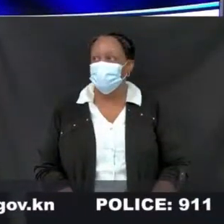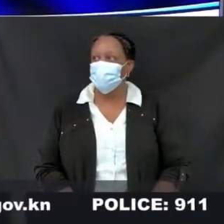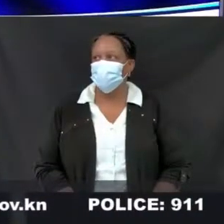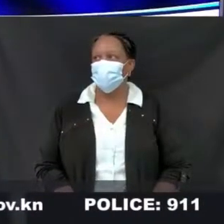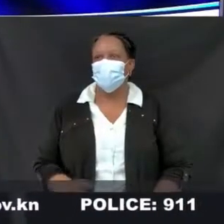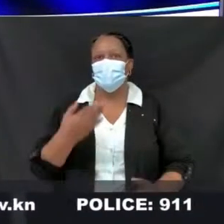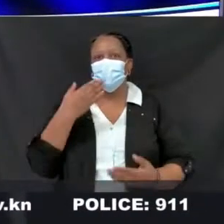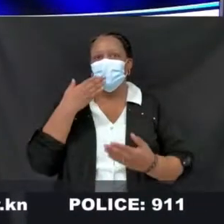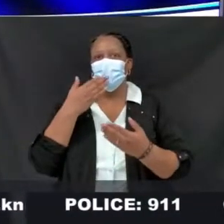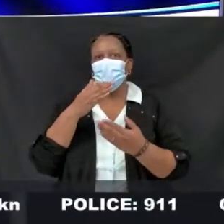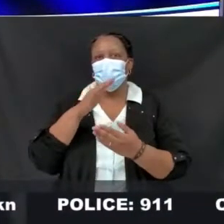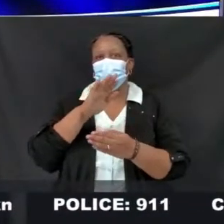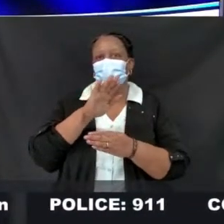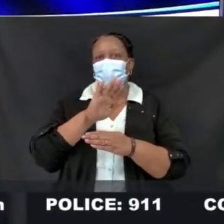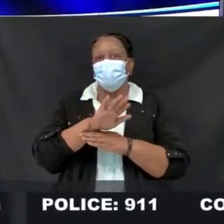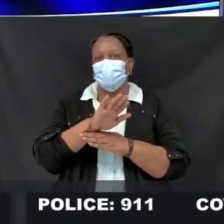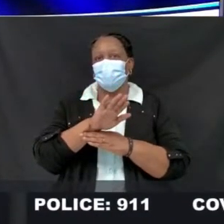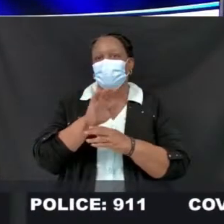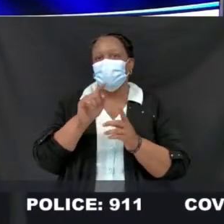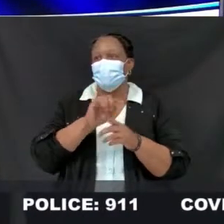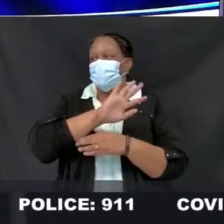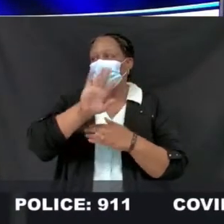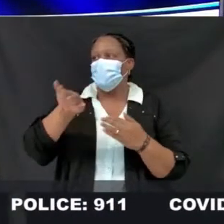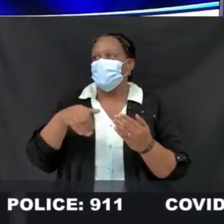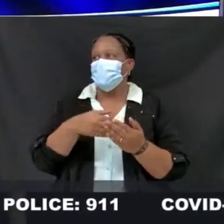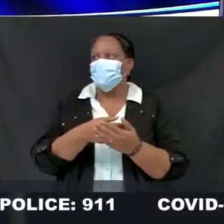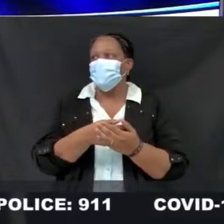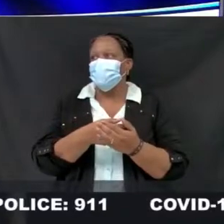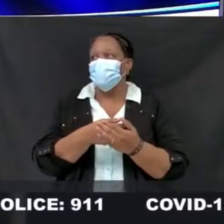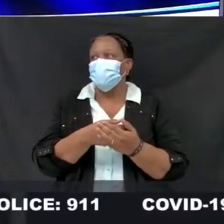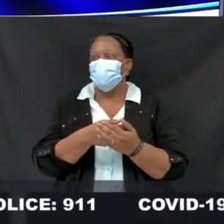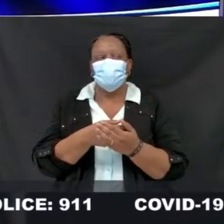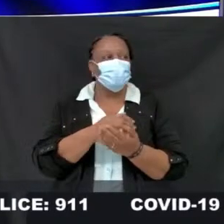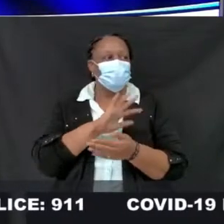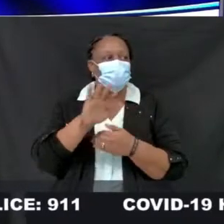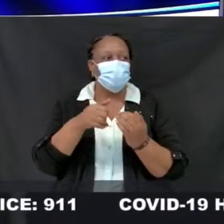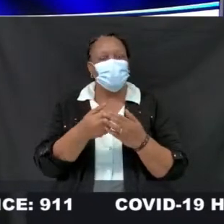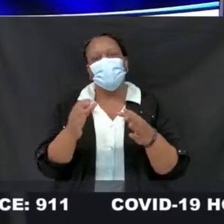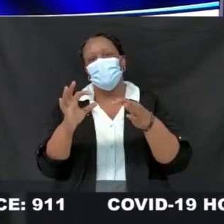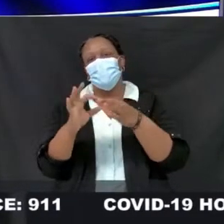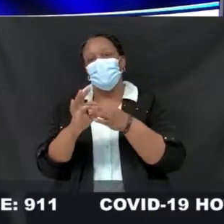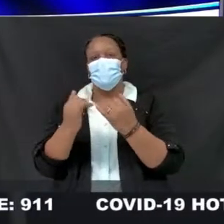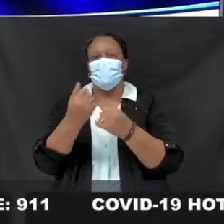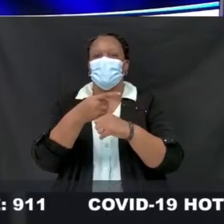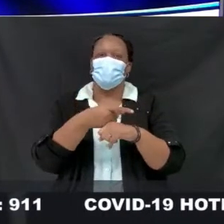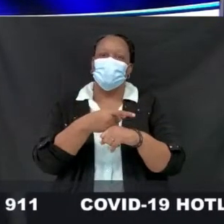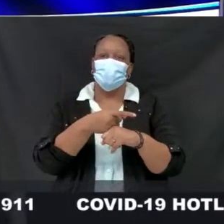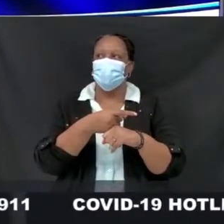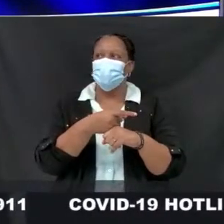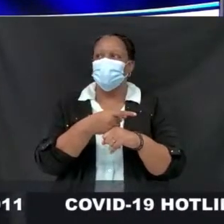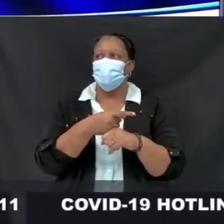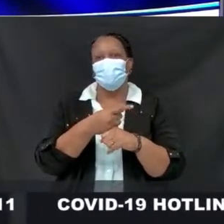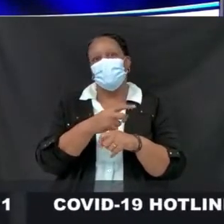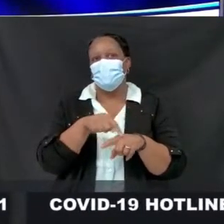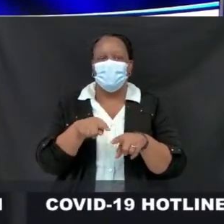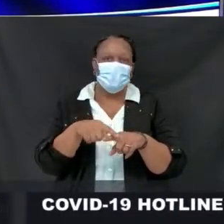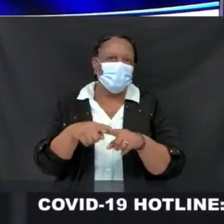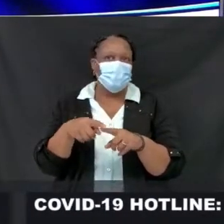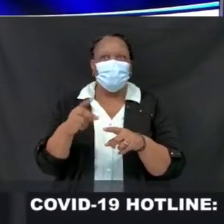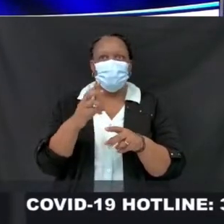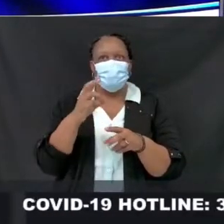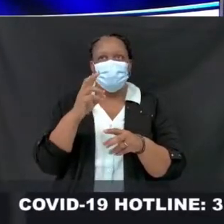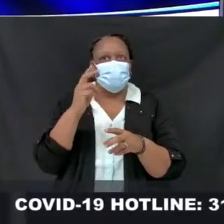A pleasant good afternoon to everyone, those of you who are joining us by the various